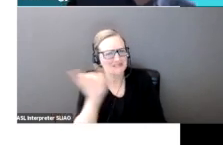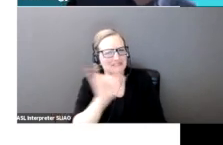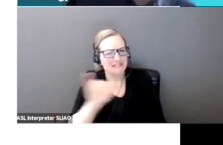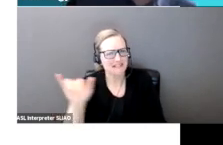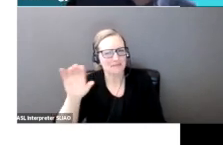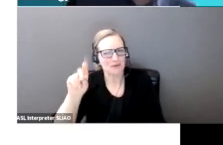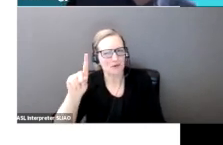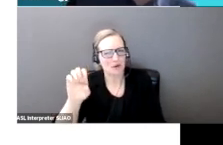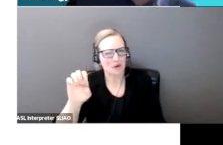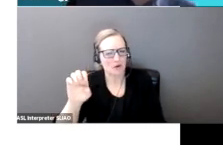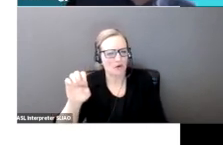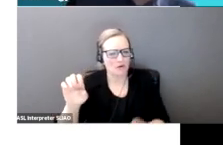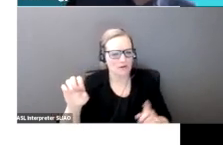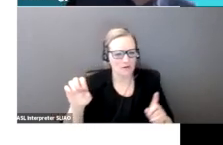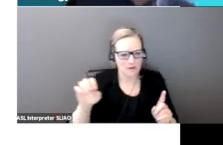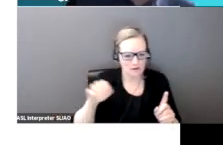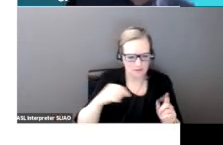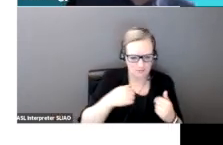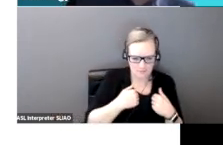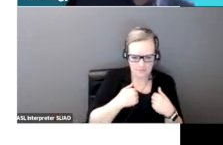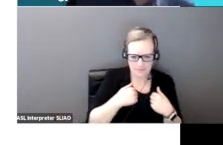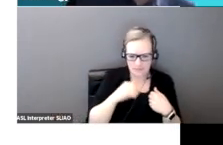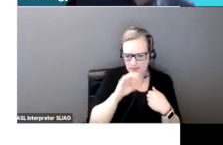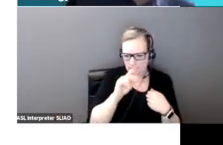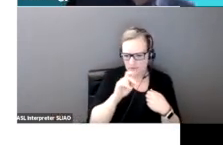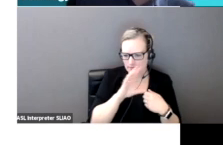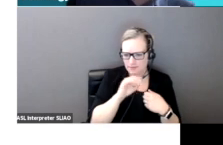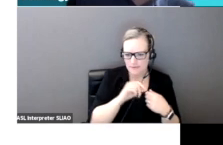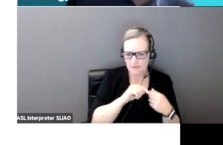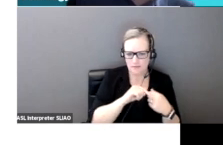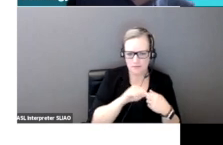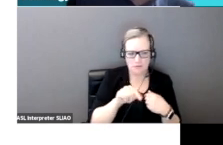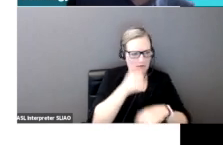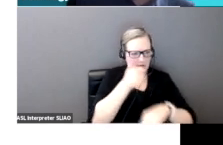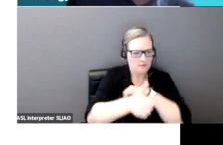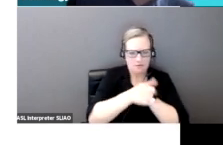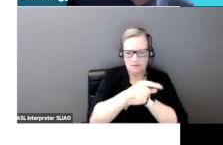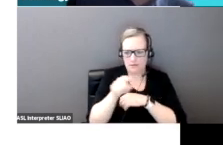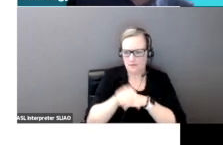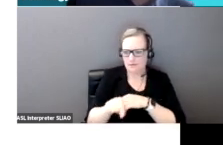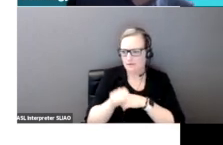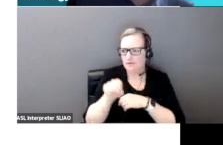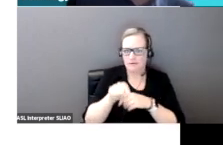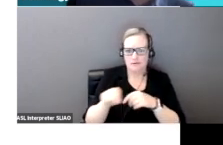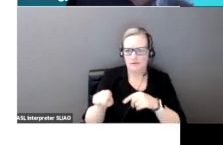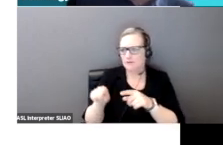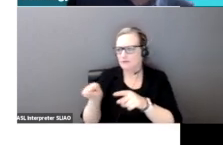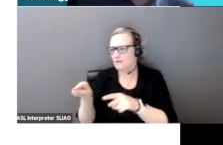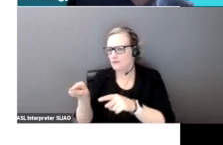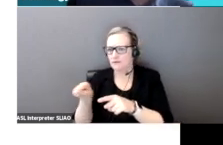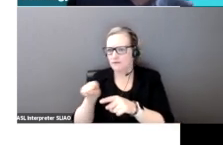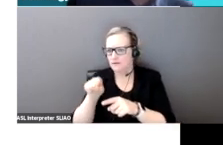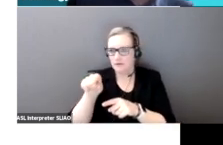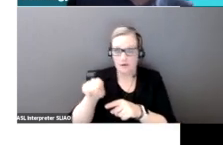not have recourse as the Coke company against those other companies. You would only have recourse against the person